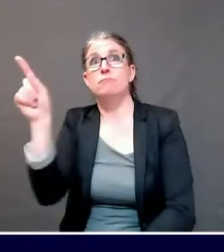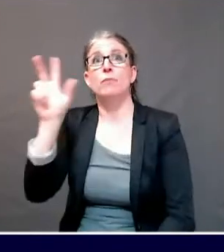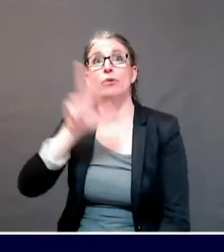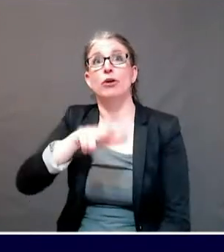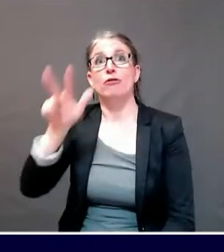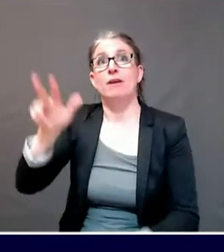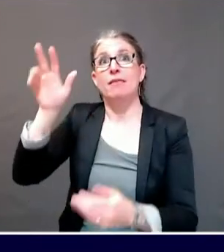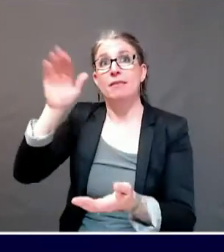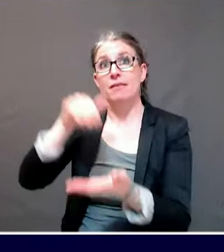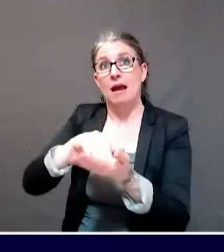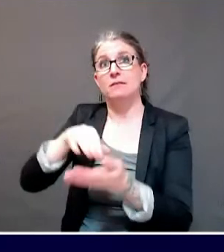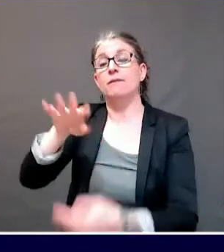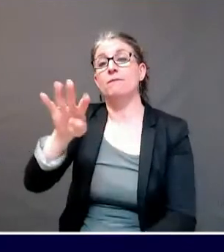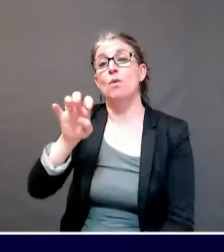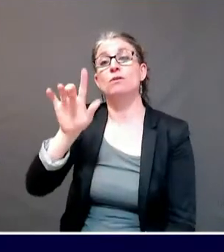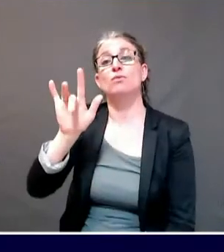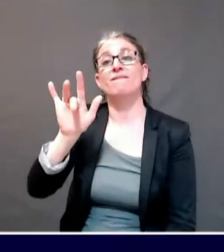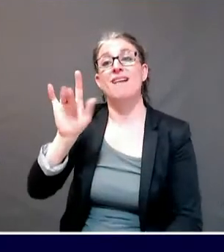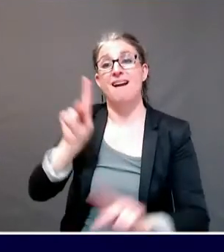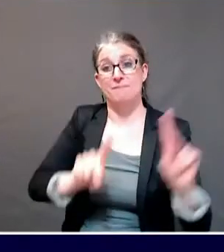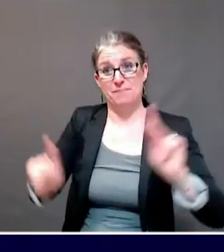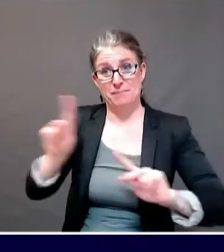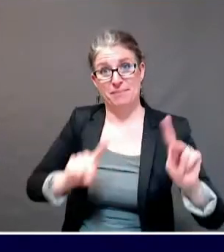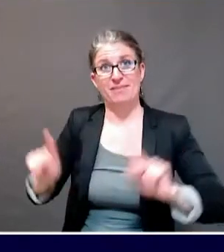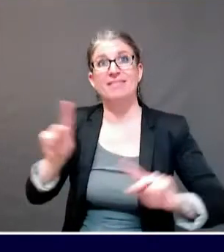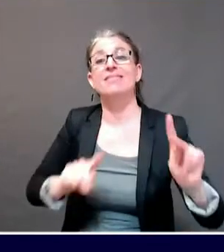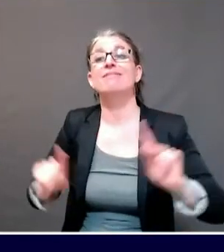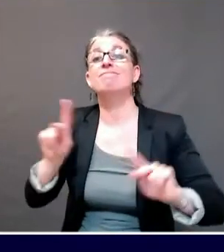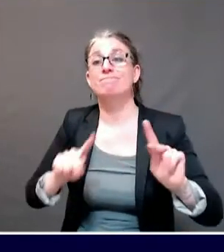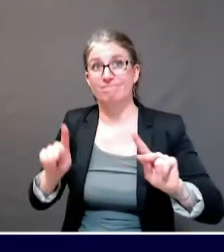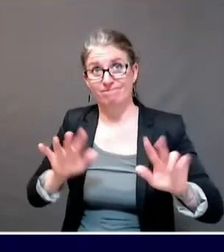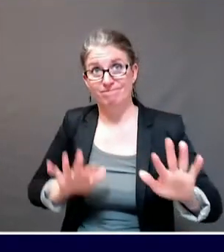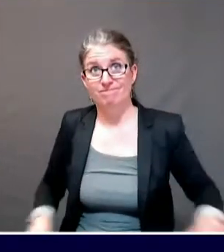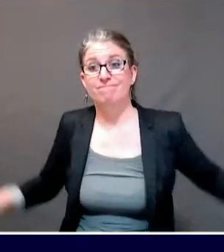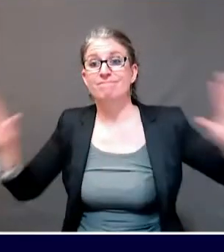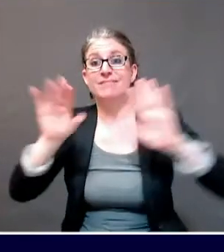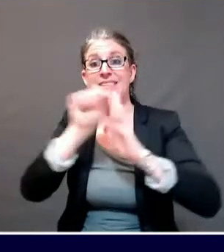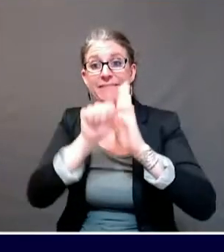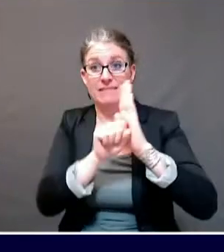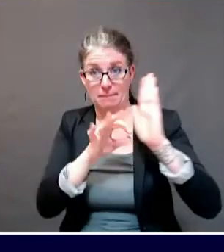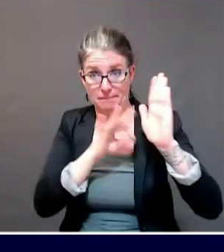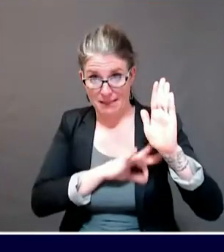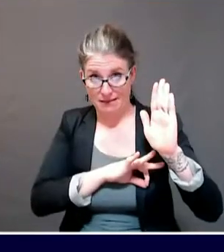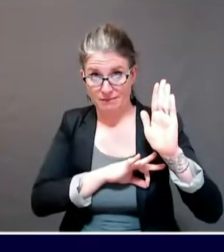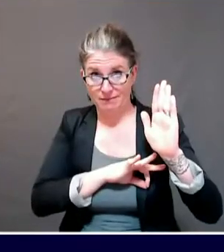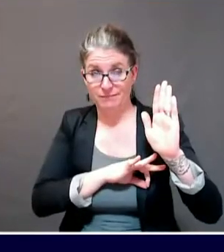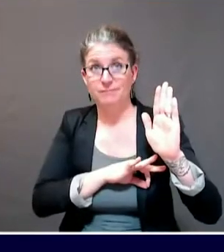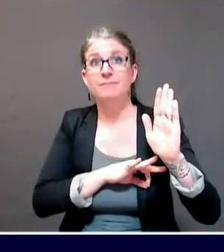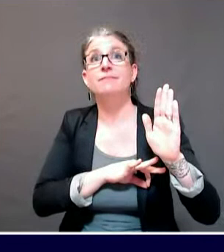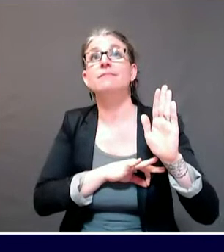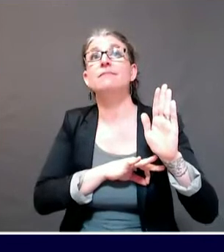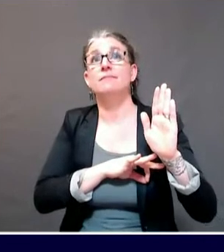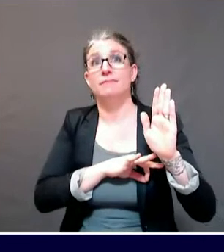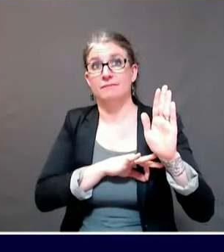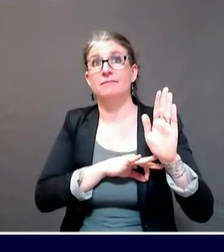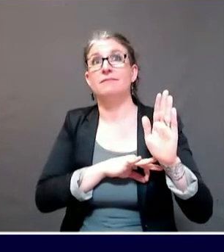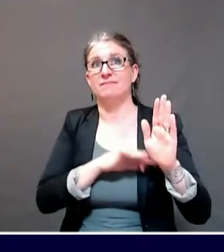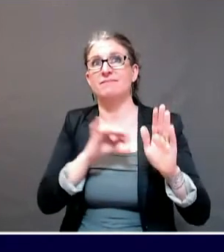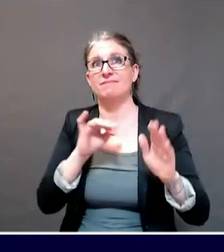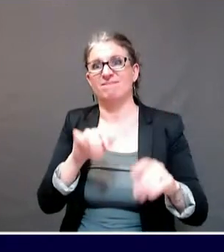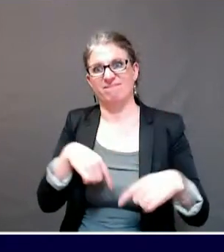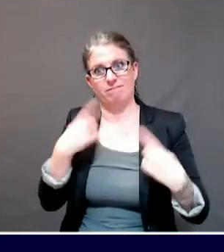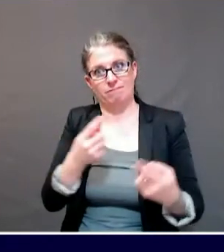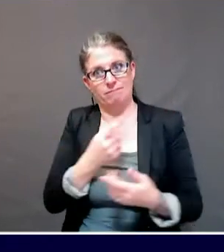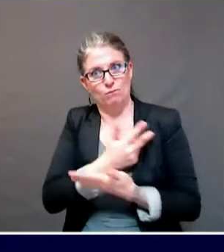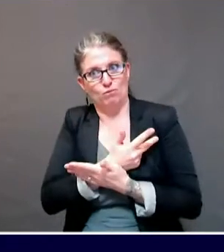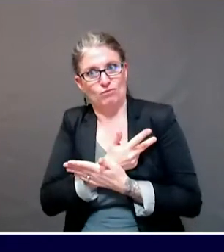33,425 vaccine doses have been administered across the state of Maine in the first few weeks of our vaccination efforts.